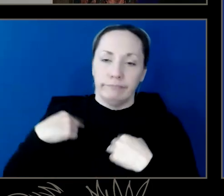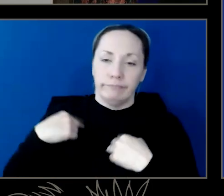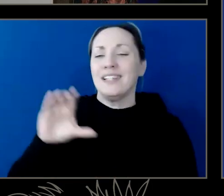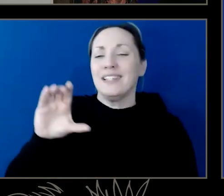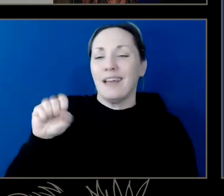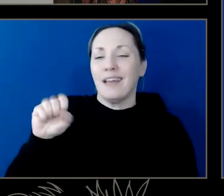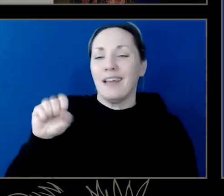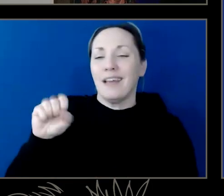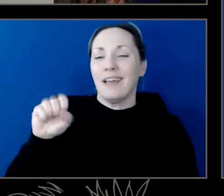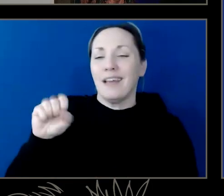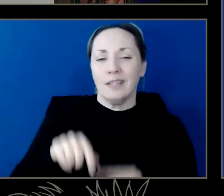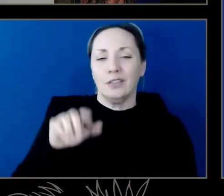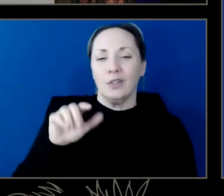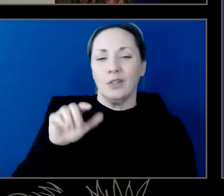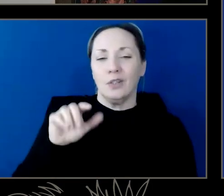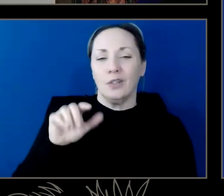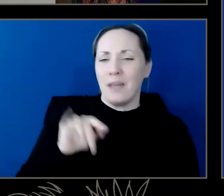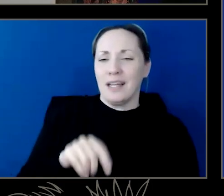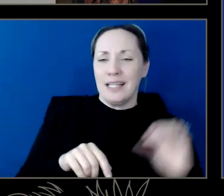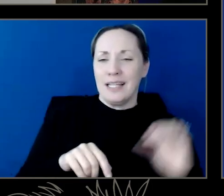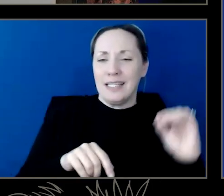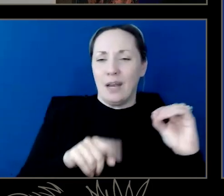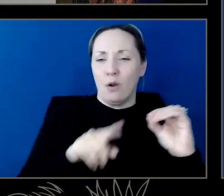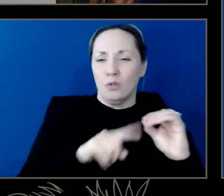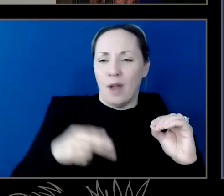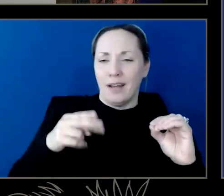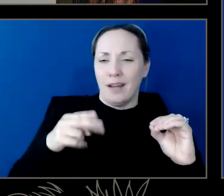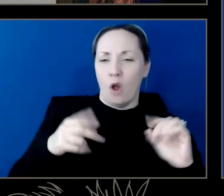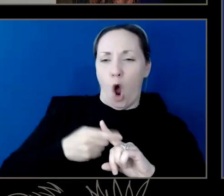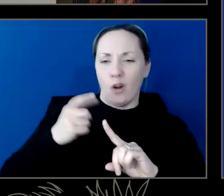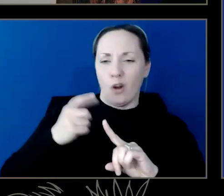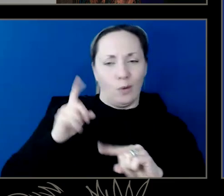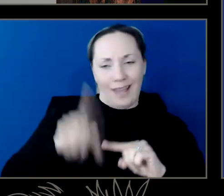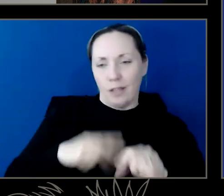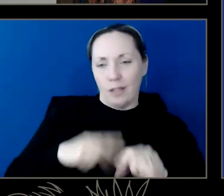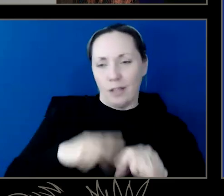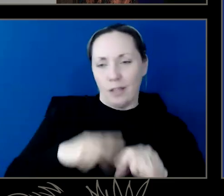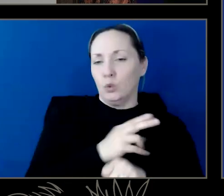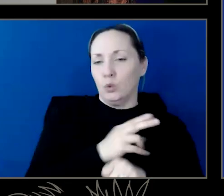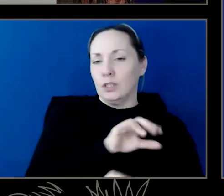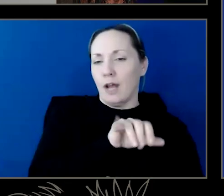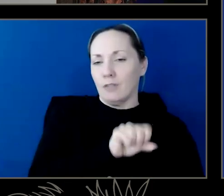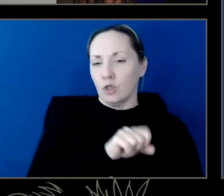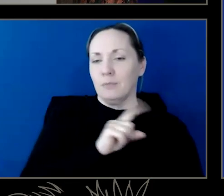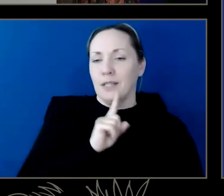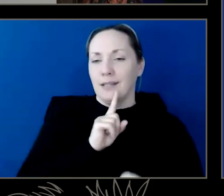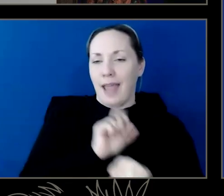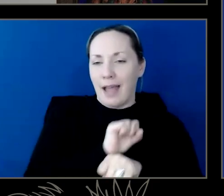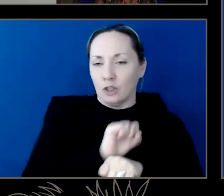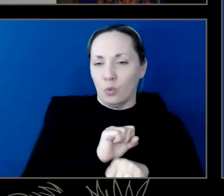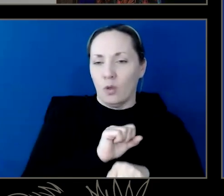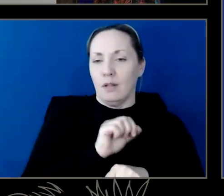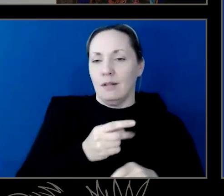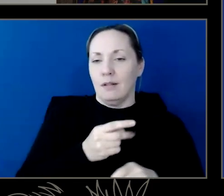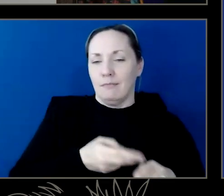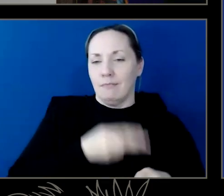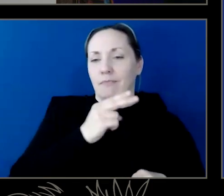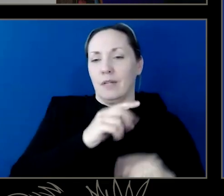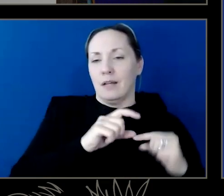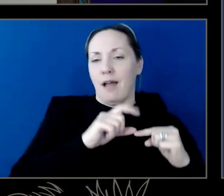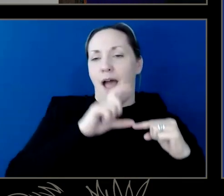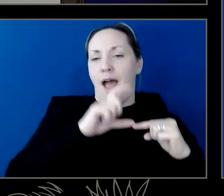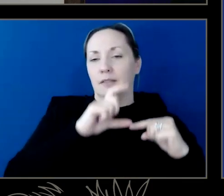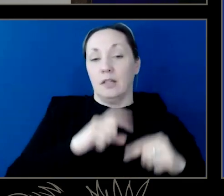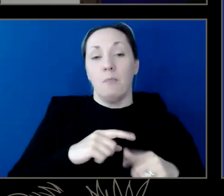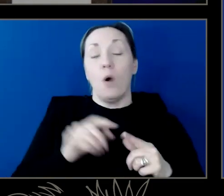you animate from height 0 to height auto, a lot of times you have to use JavaScript to get the actual height and then animate that with CSS. Well,